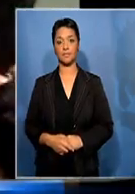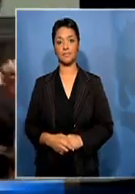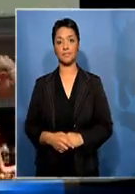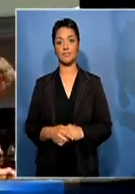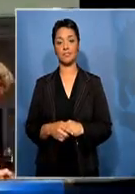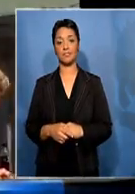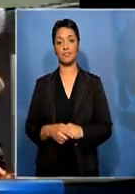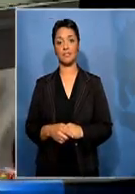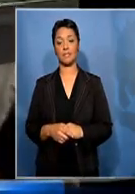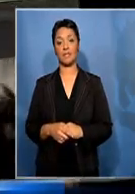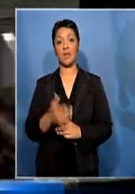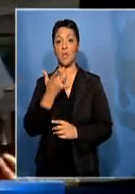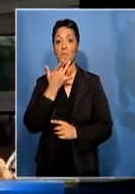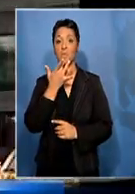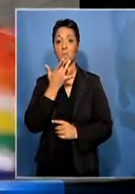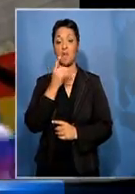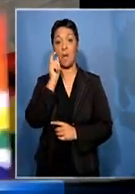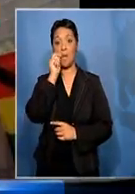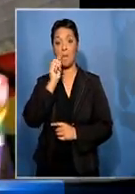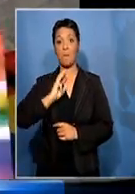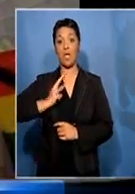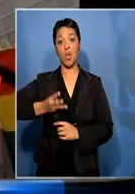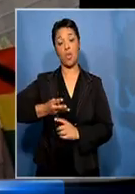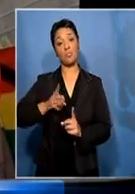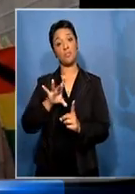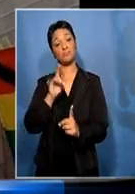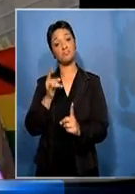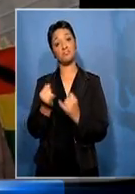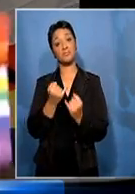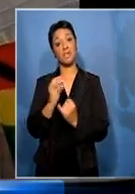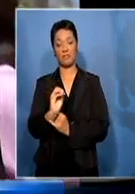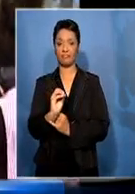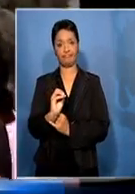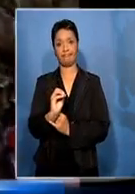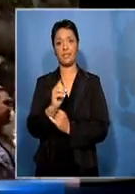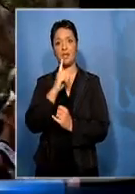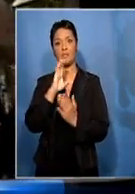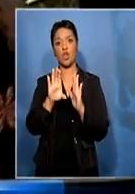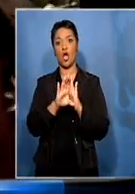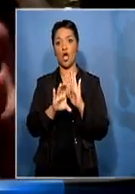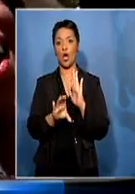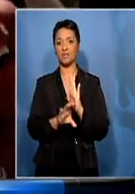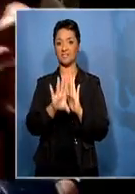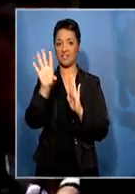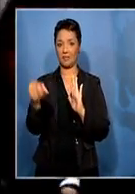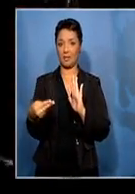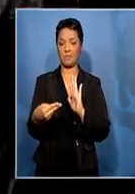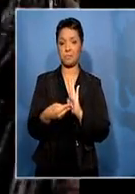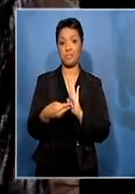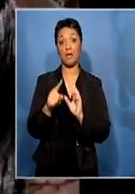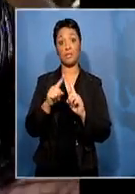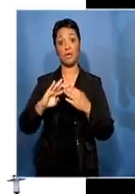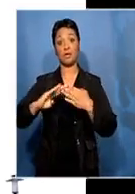While freedom of sexual orientation is enshrined in the South African Constitution, it does not always translate to equality